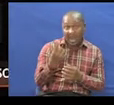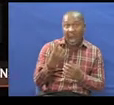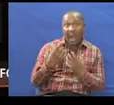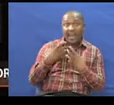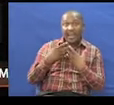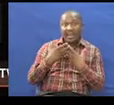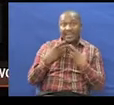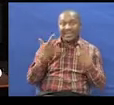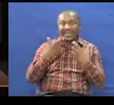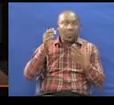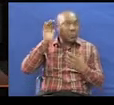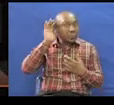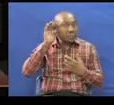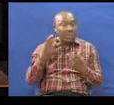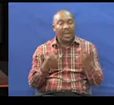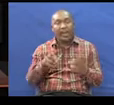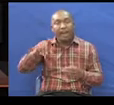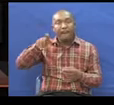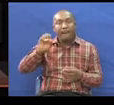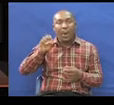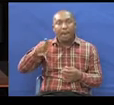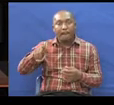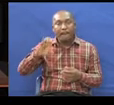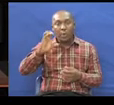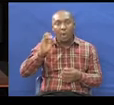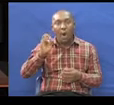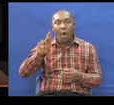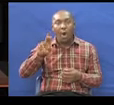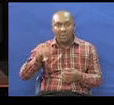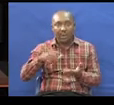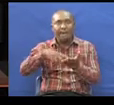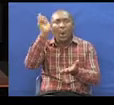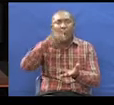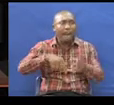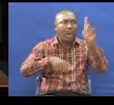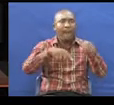It burns with a pop sound. So this is a chemical test of hydrogen.